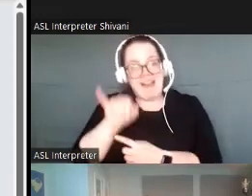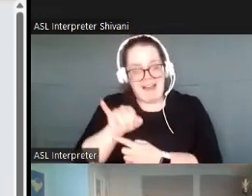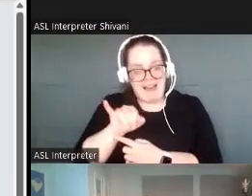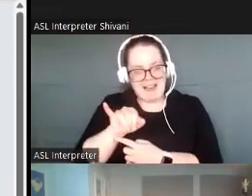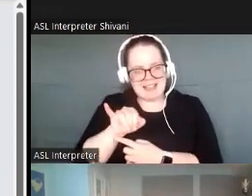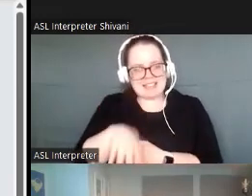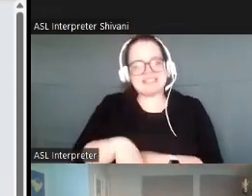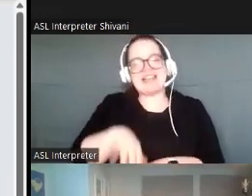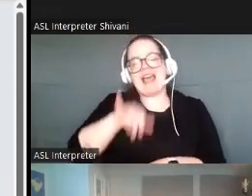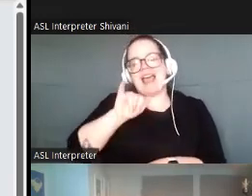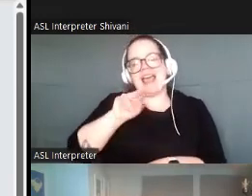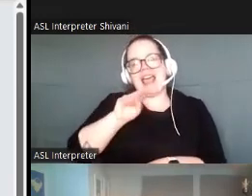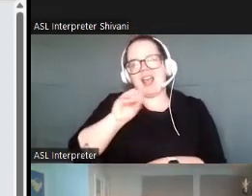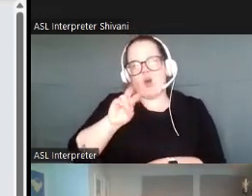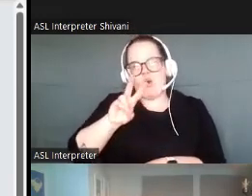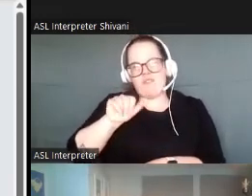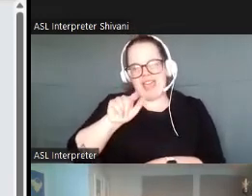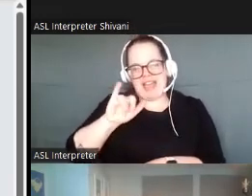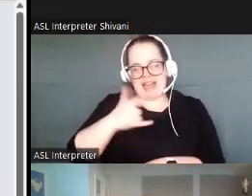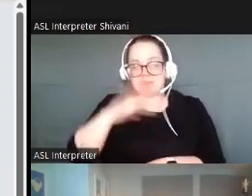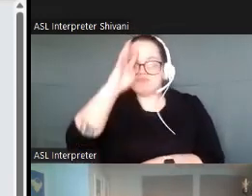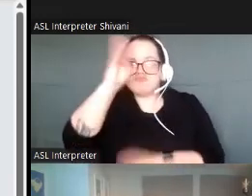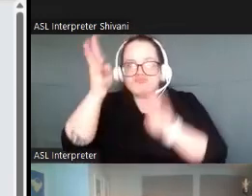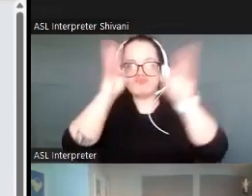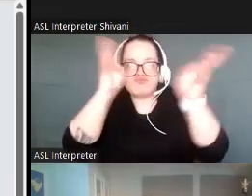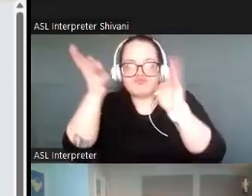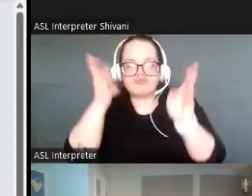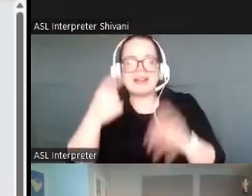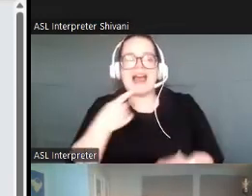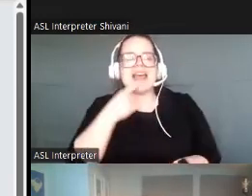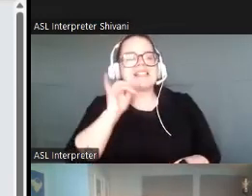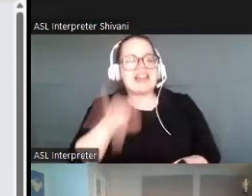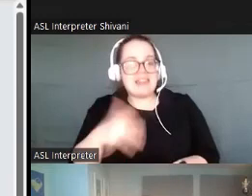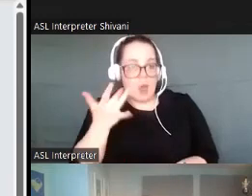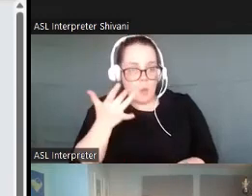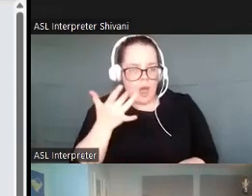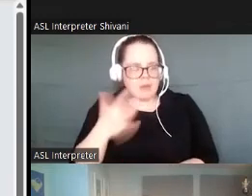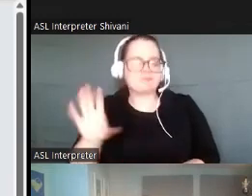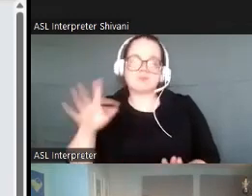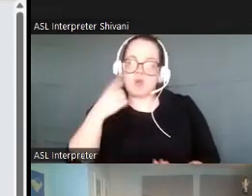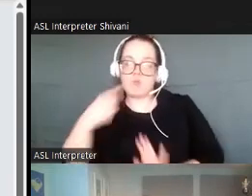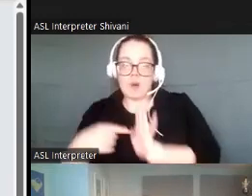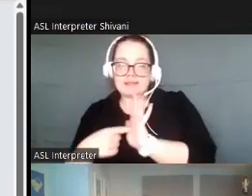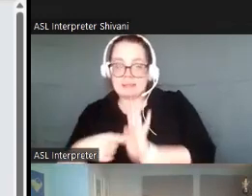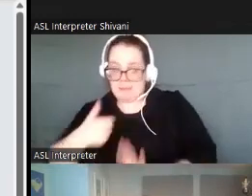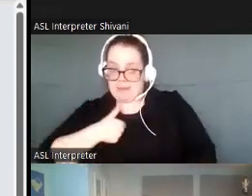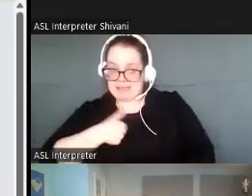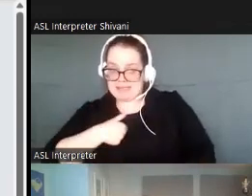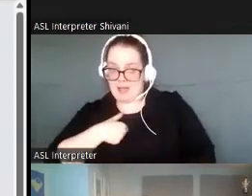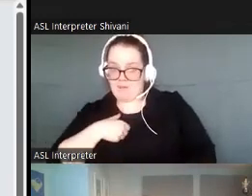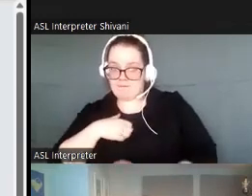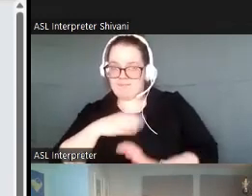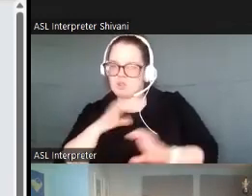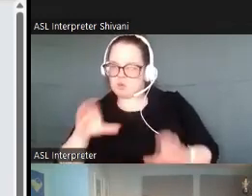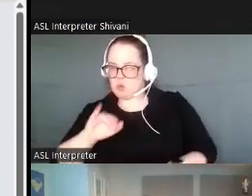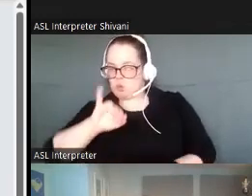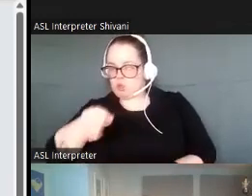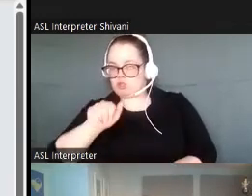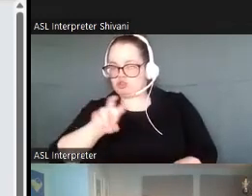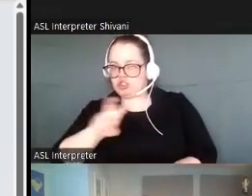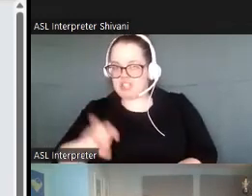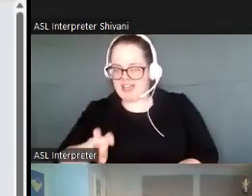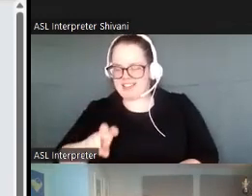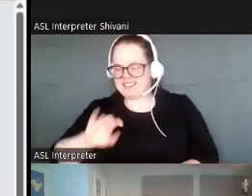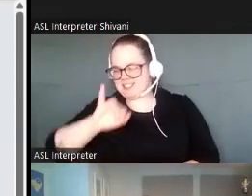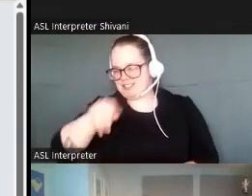that because, for example, I do jazz. I love John Coltrane. I already have every album that John